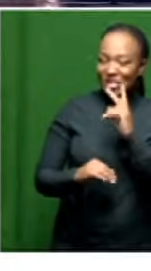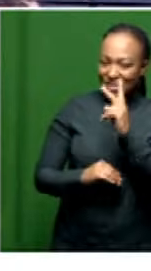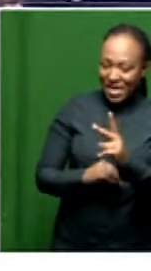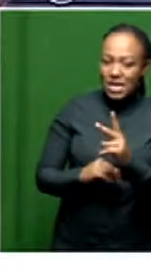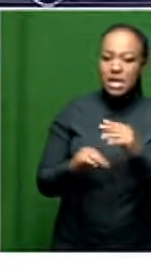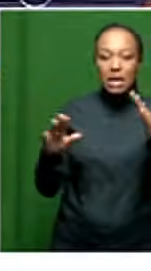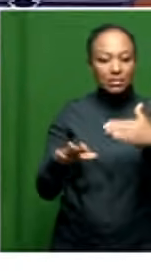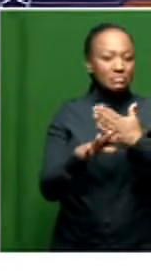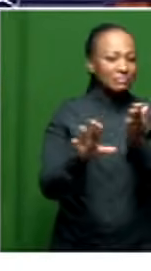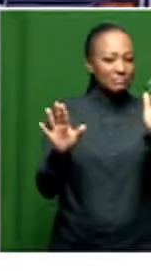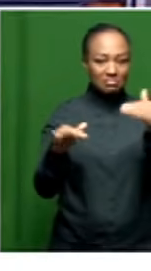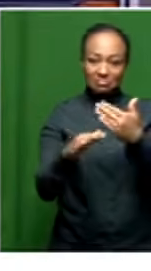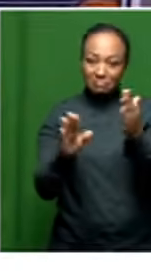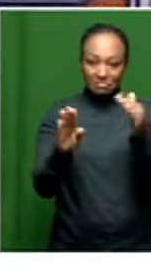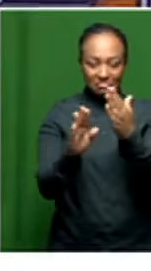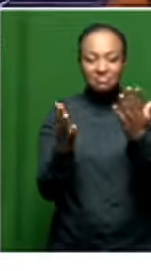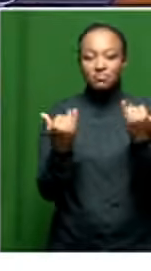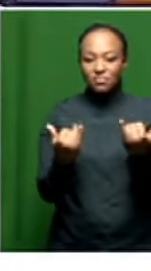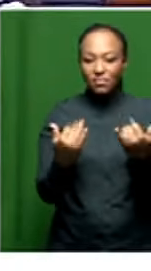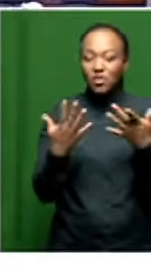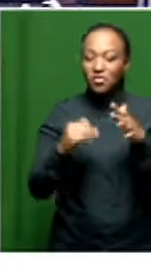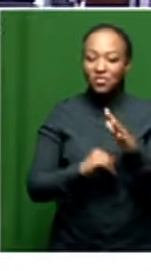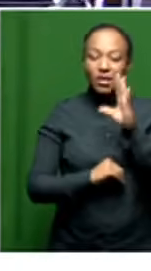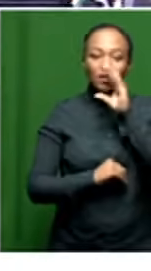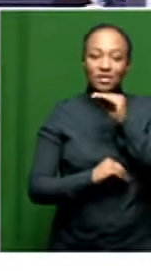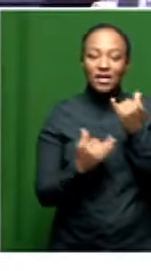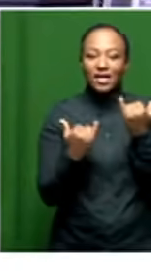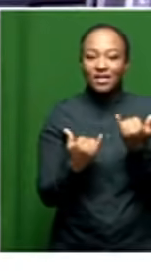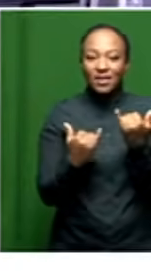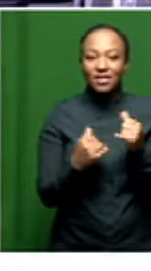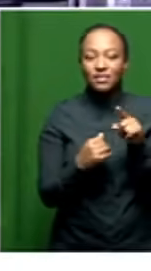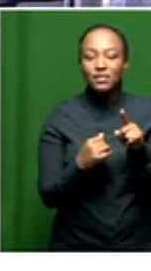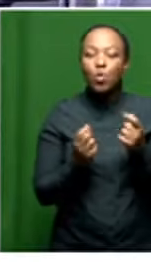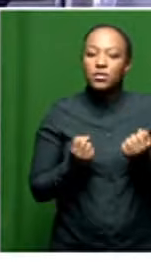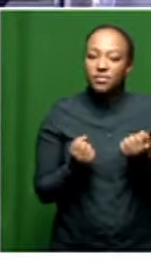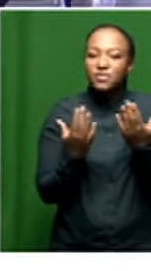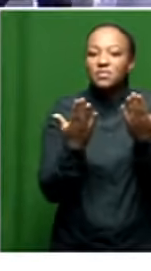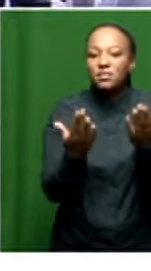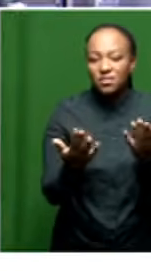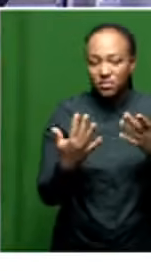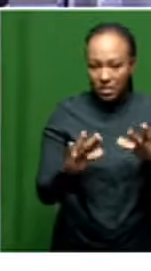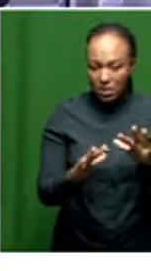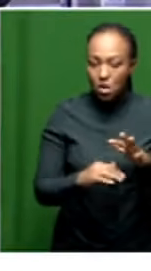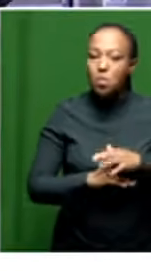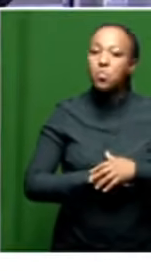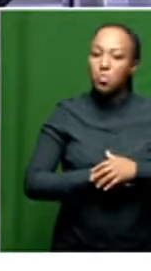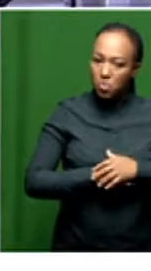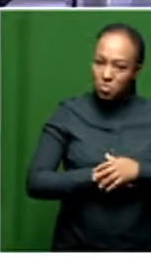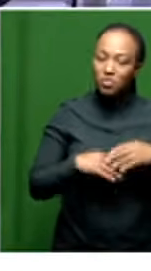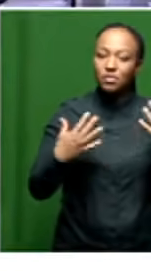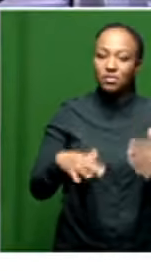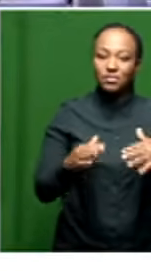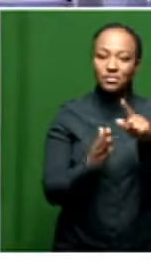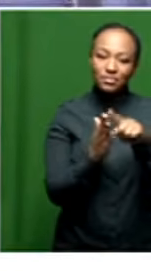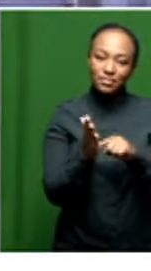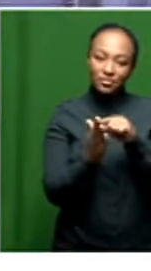here. And I mean, when we talk about the services that need to be delivered to the people, I mean, this is exactly what these elections